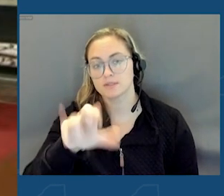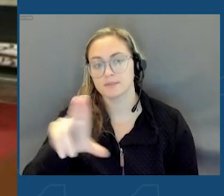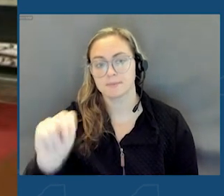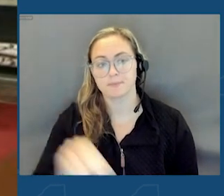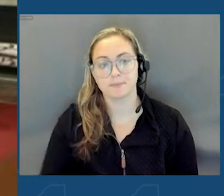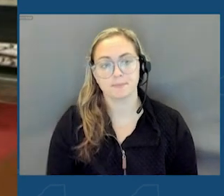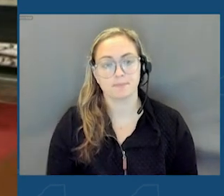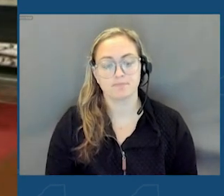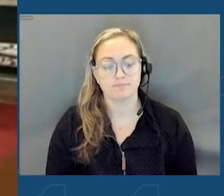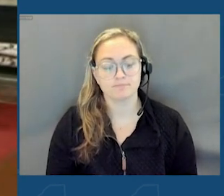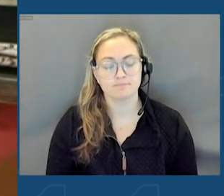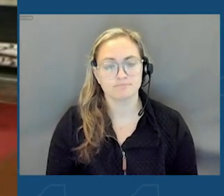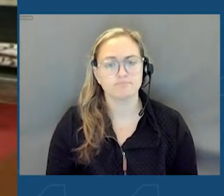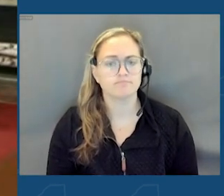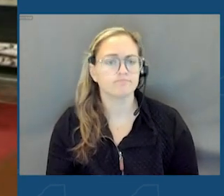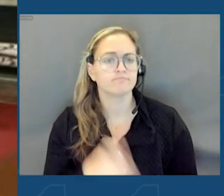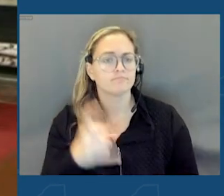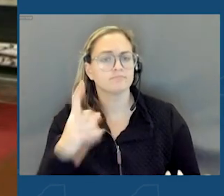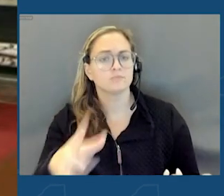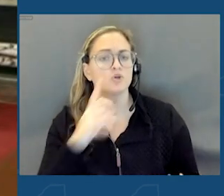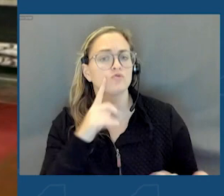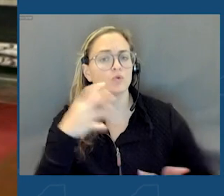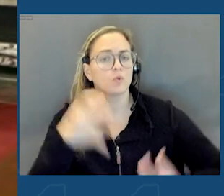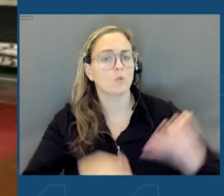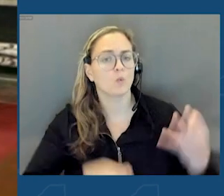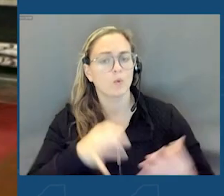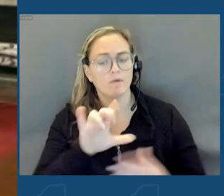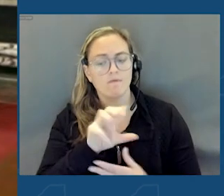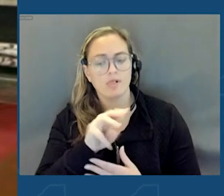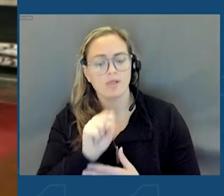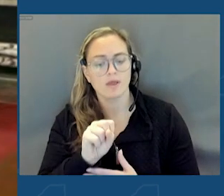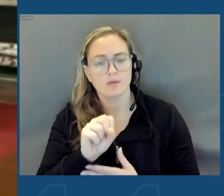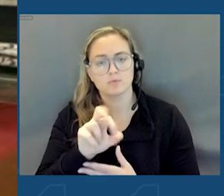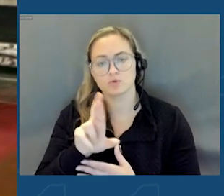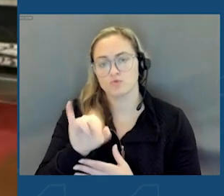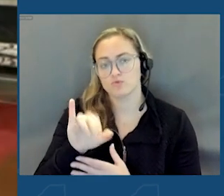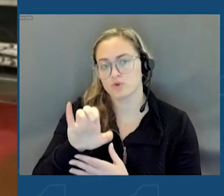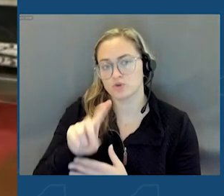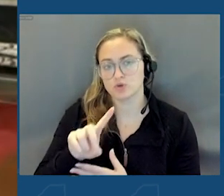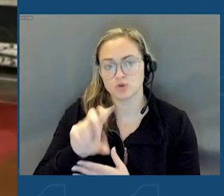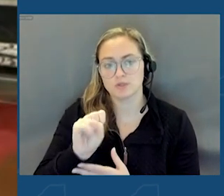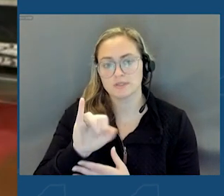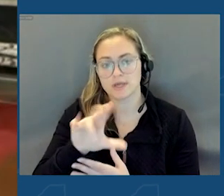The presiding judge of the Court of Claims, the Honorable Richard Seiss.